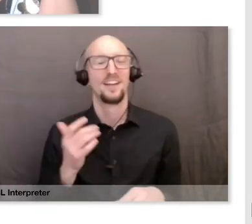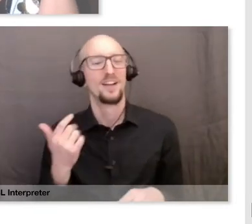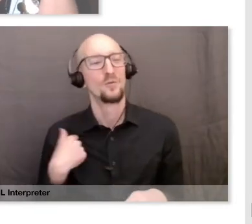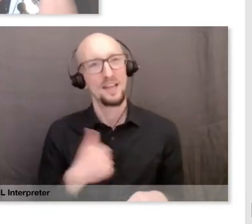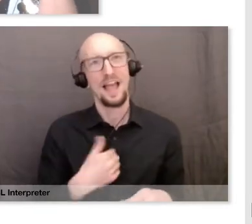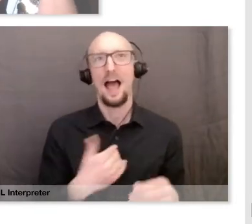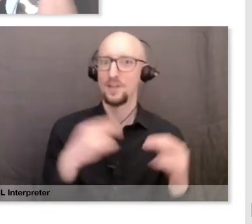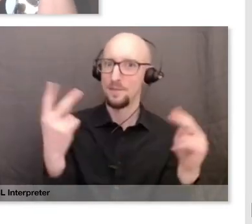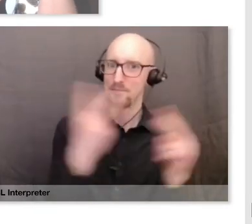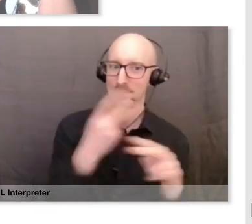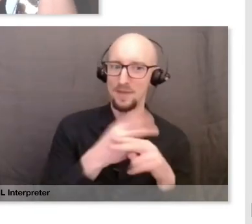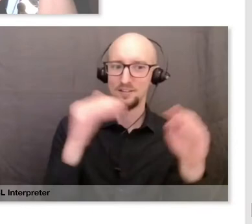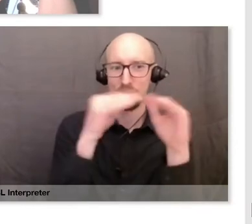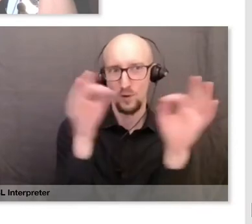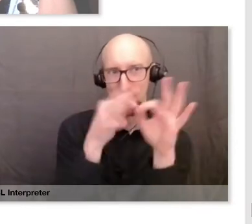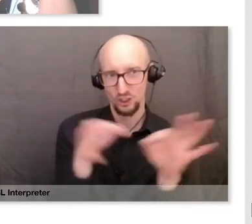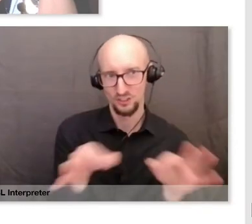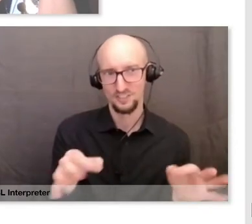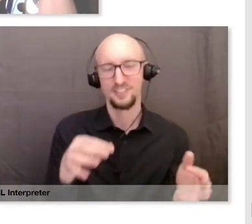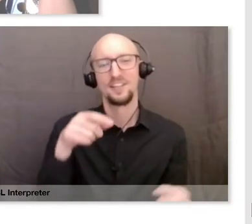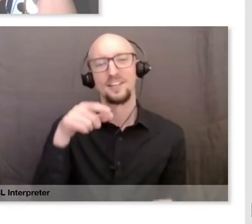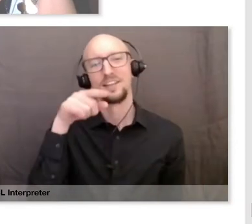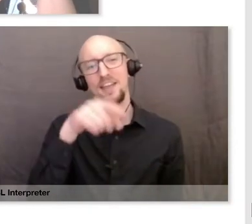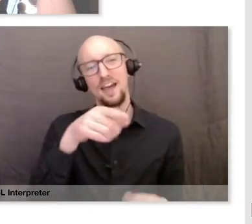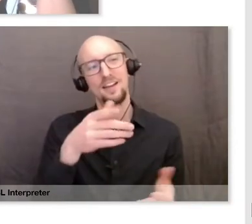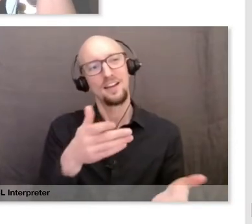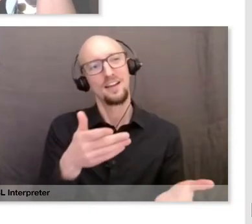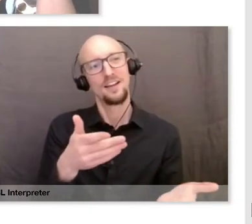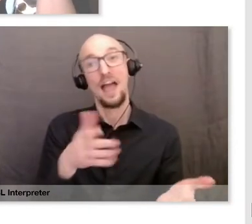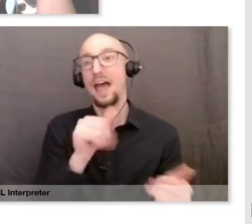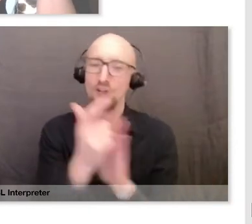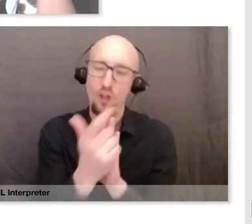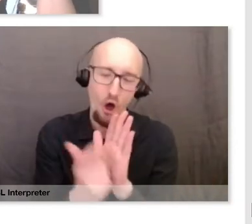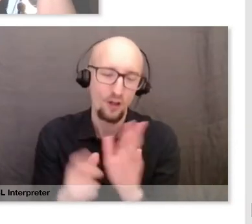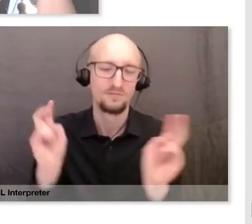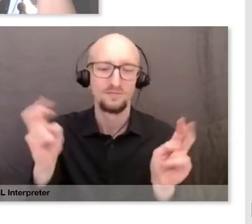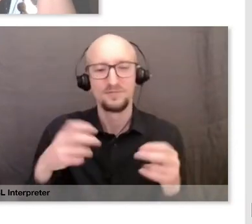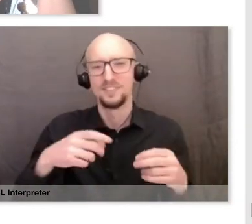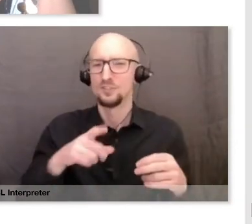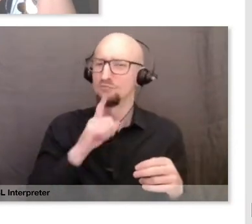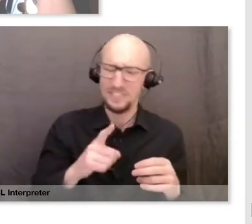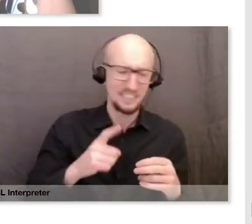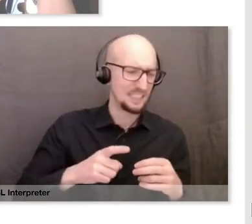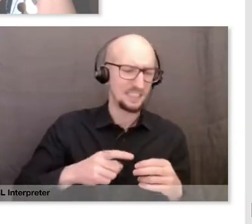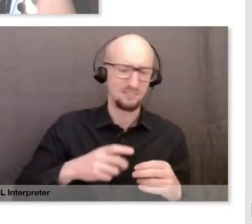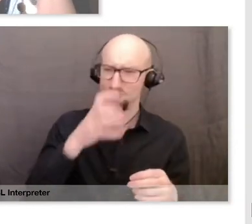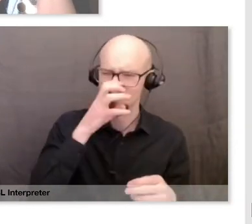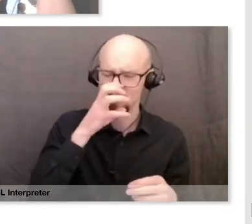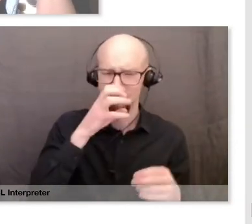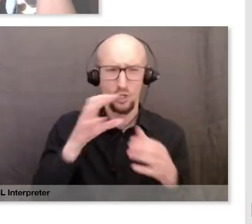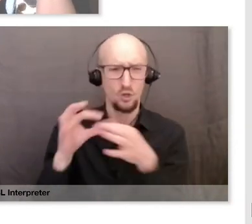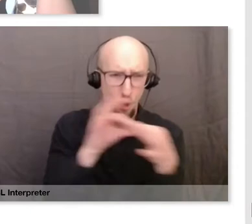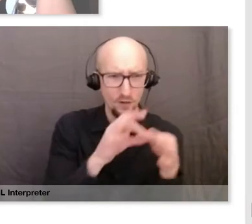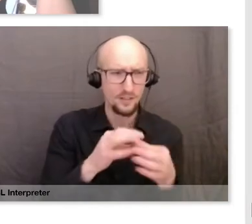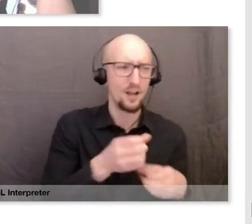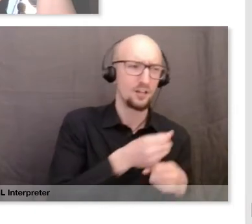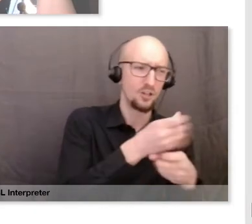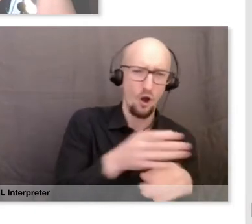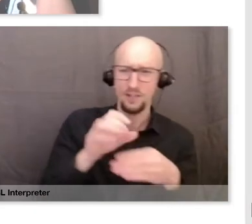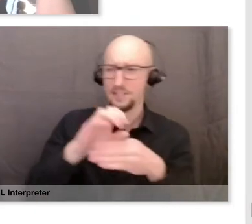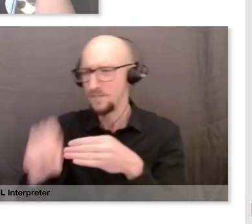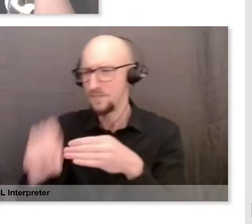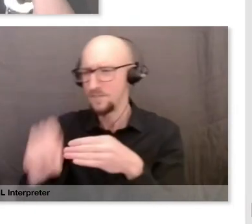mathematical equations that offer, and laws, these kind of tight correlations and cause and effect, which are very